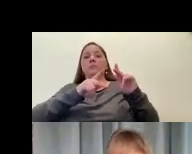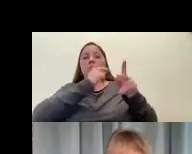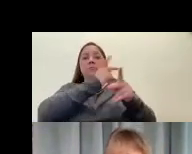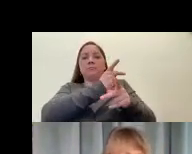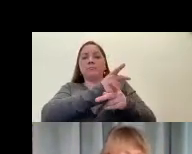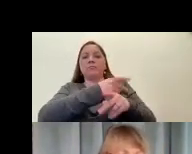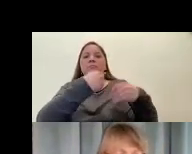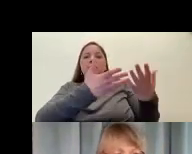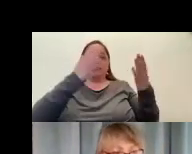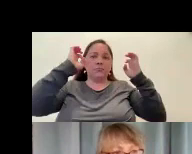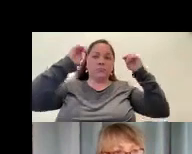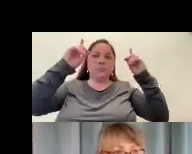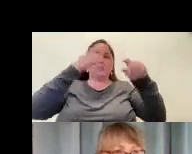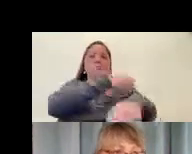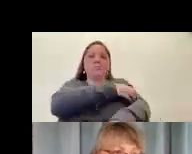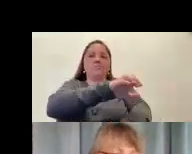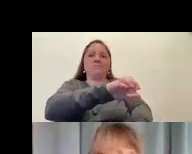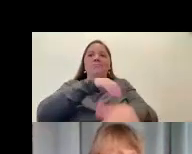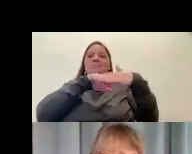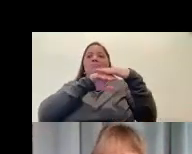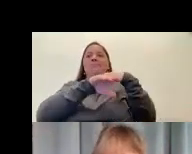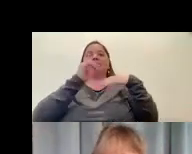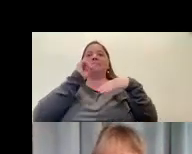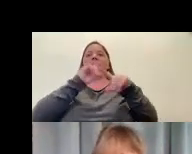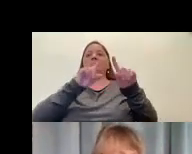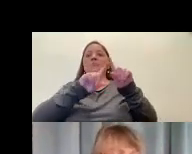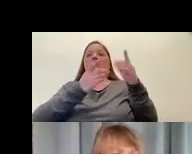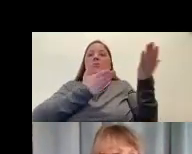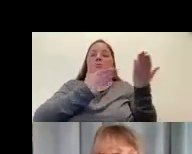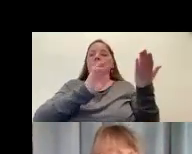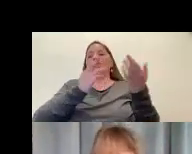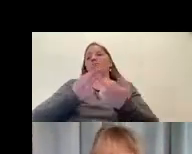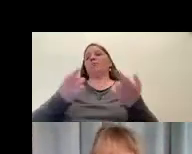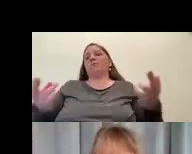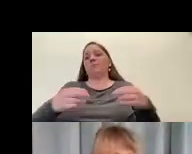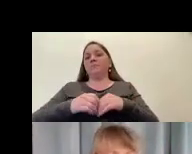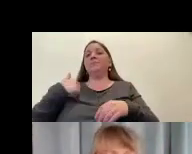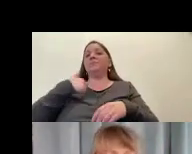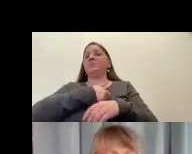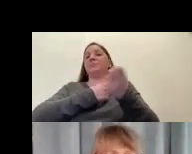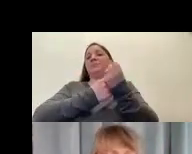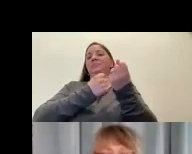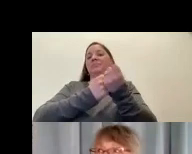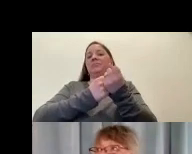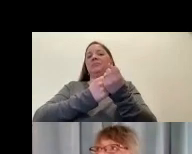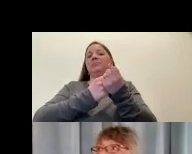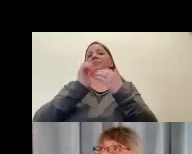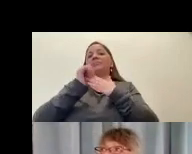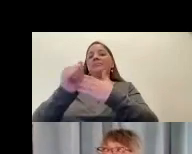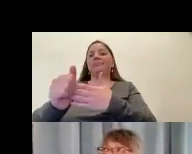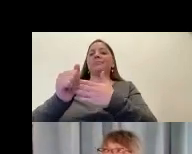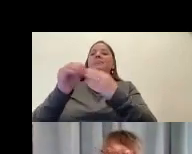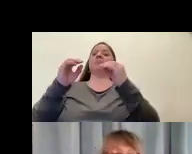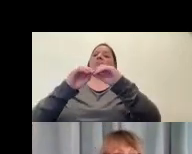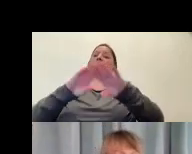to empowering services and resources. Our purpose is to advocate for and help people lead more satisfying and